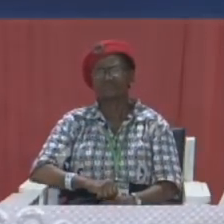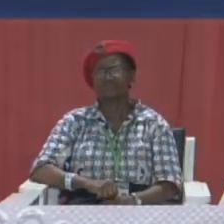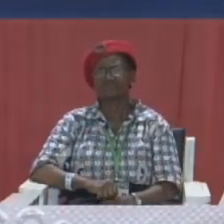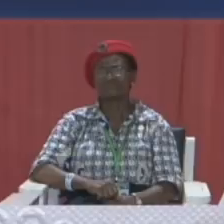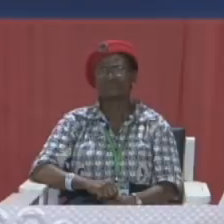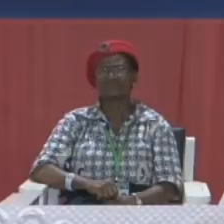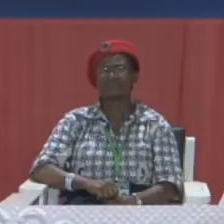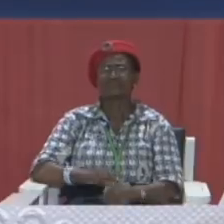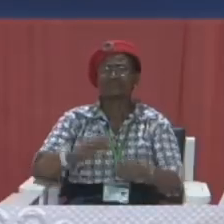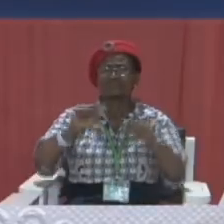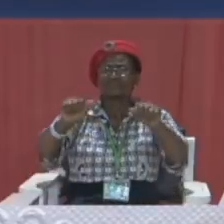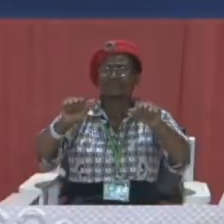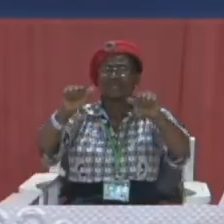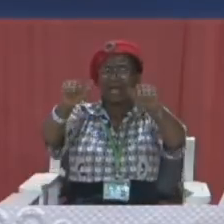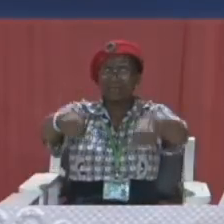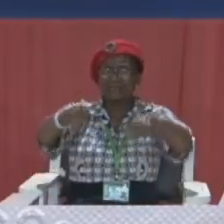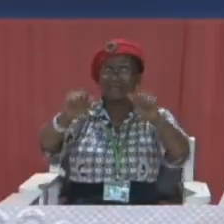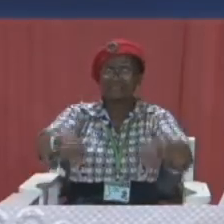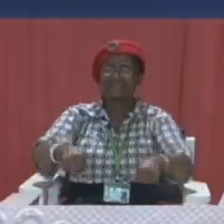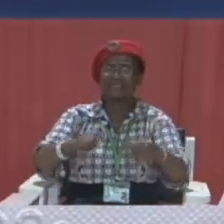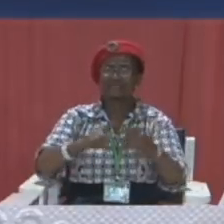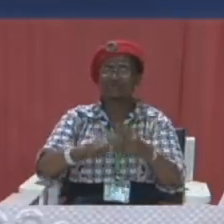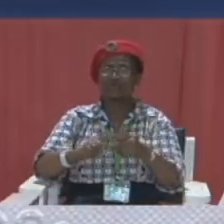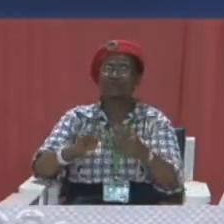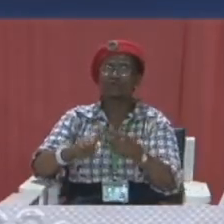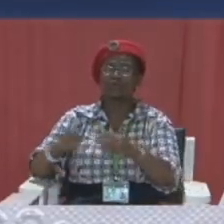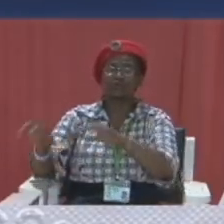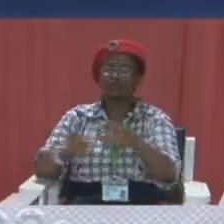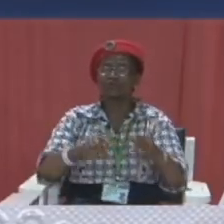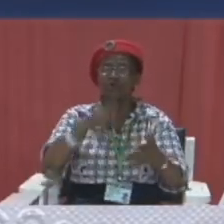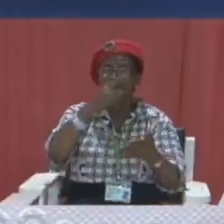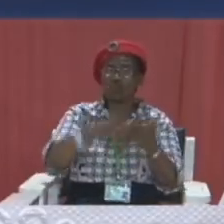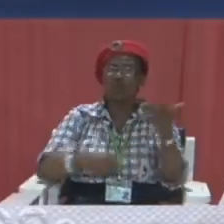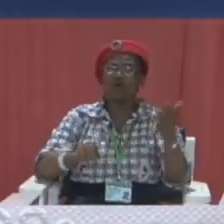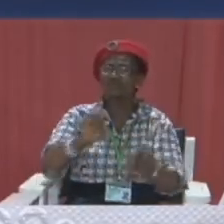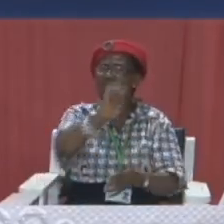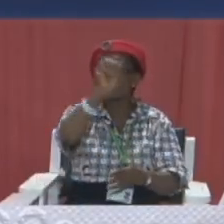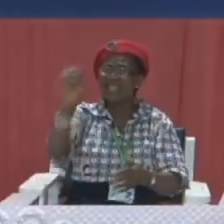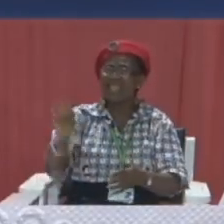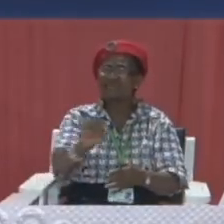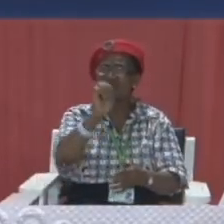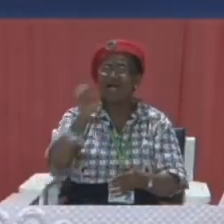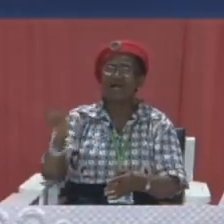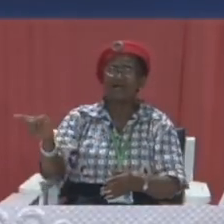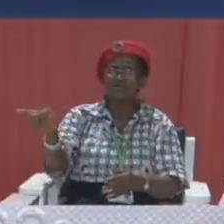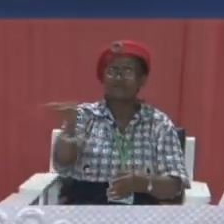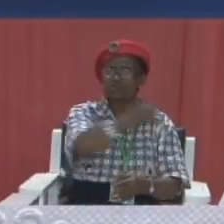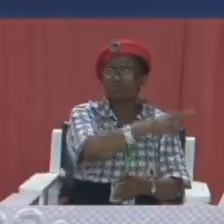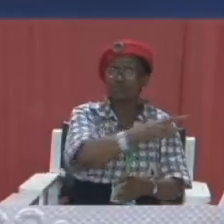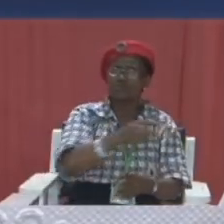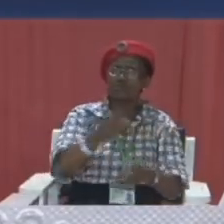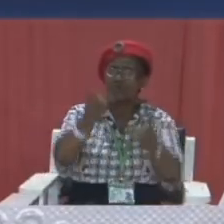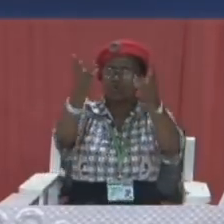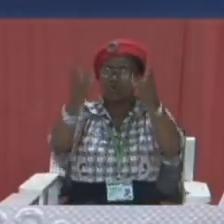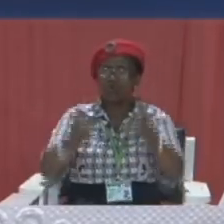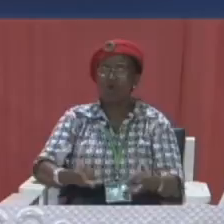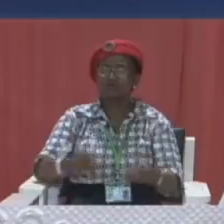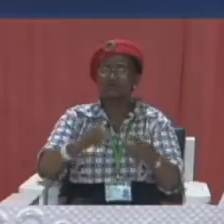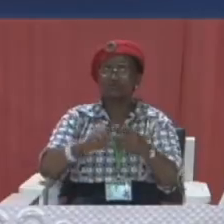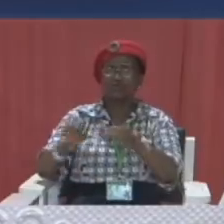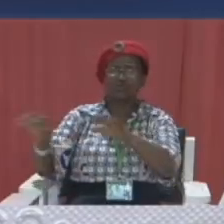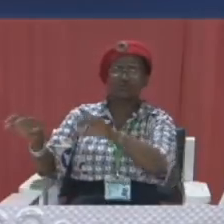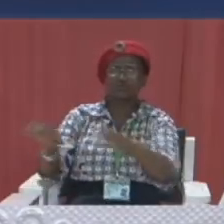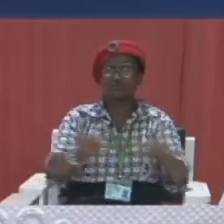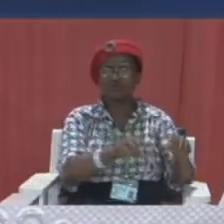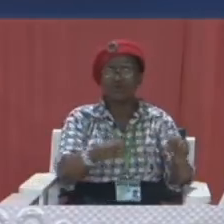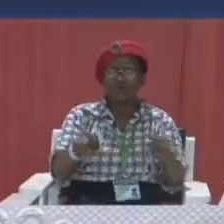Ability to do whatever you want to do. Agbara abi okun lati se okun to ba wu o lati se. So we